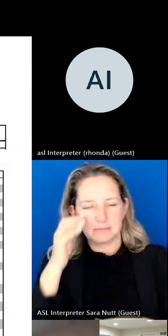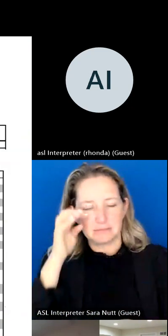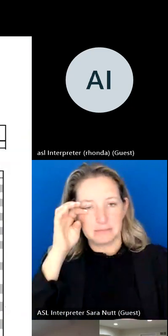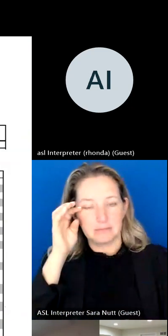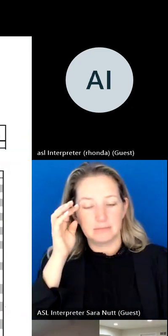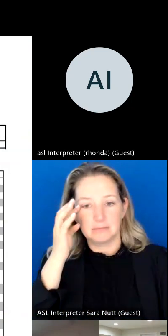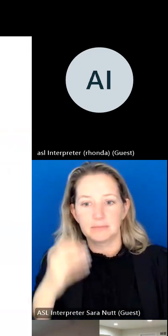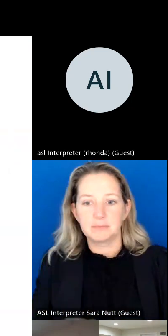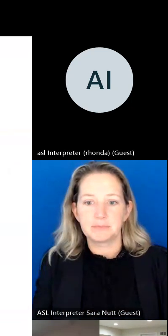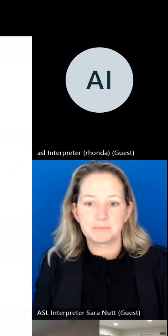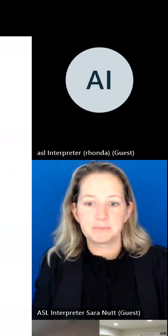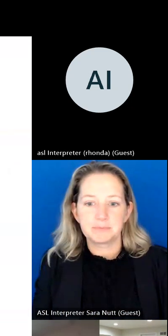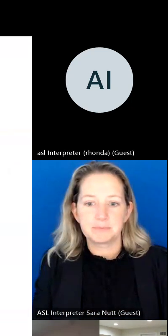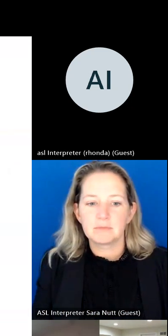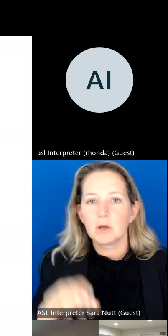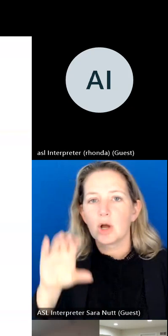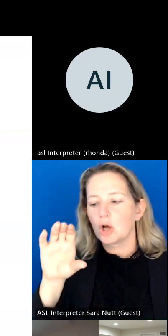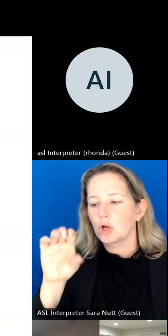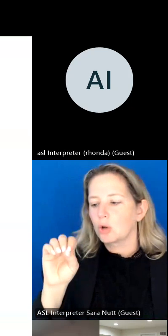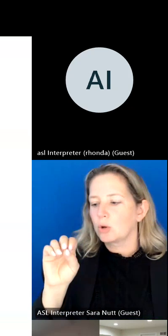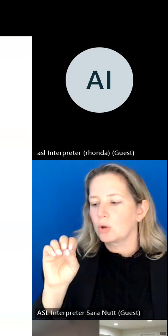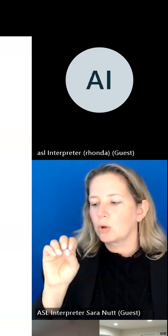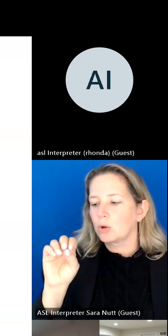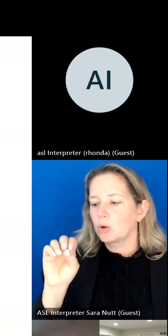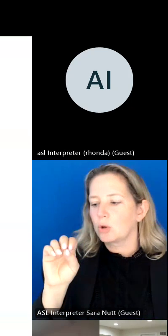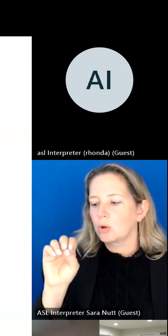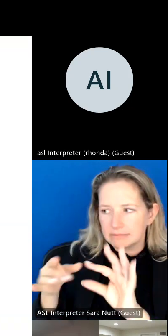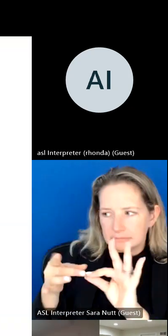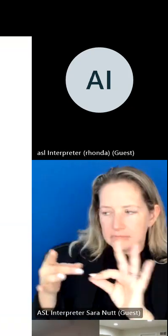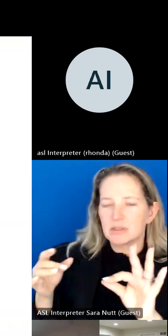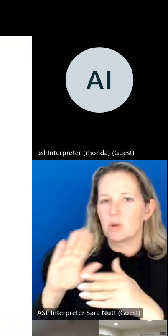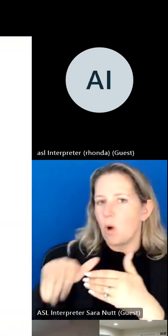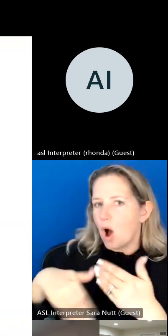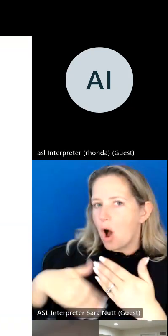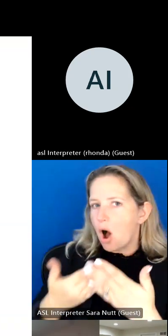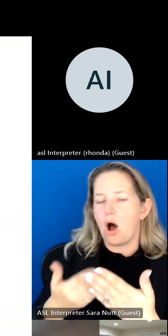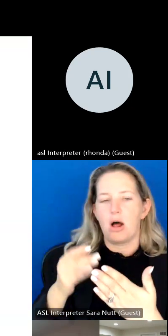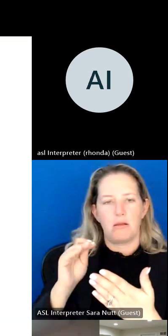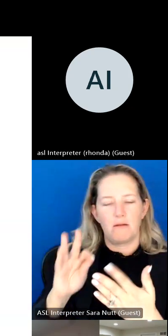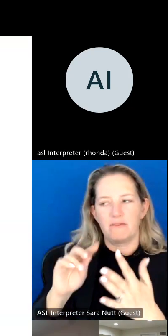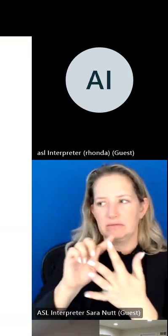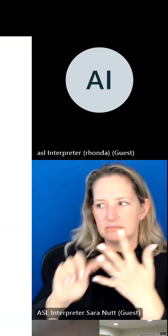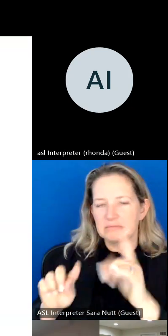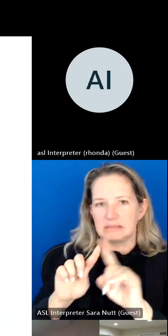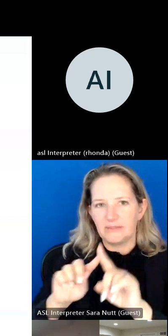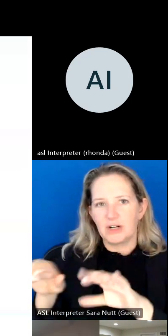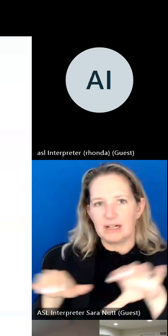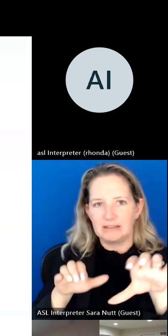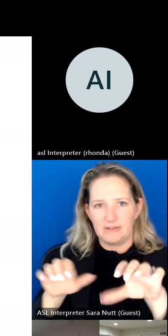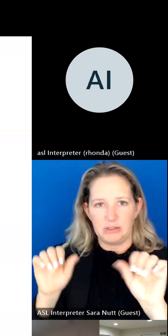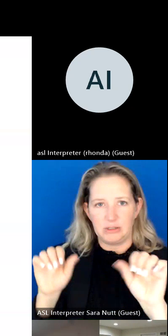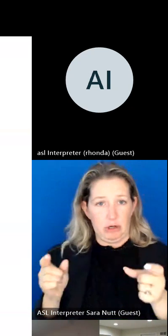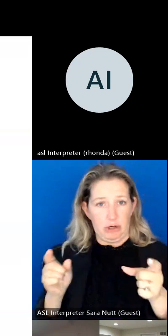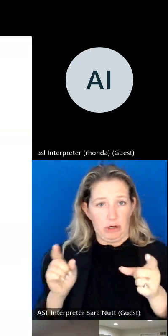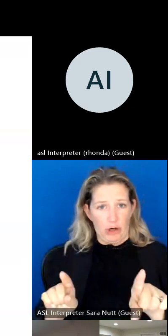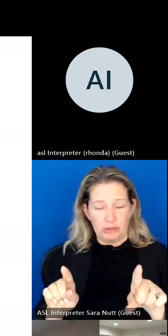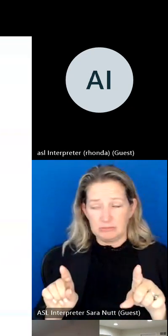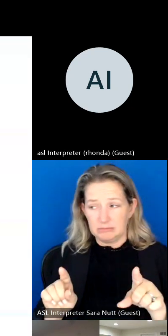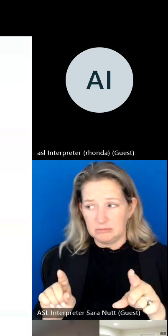So all of the activities that could occur that would result in a change in the obligated balance section. Just